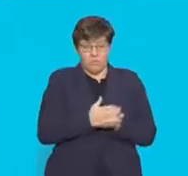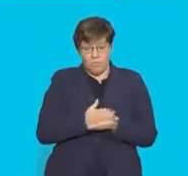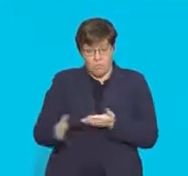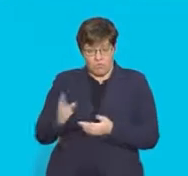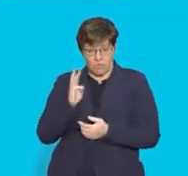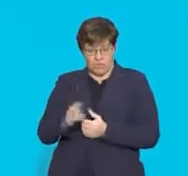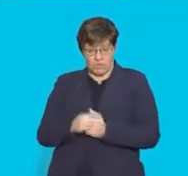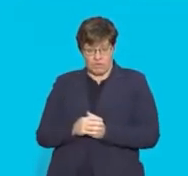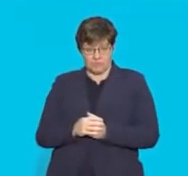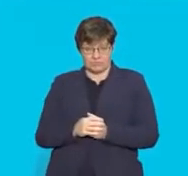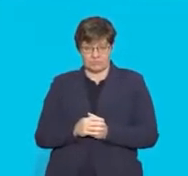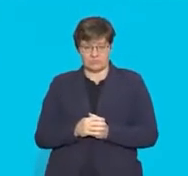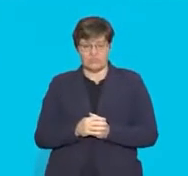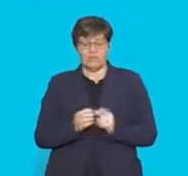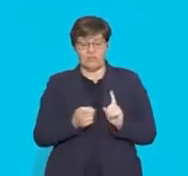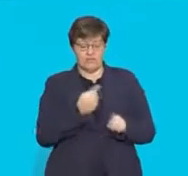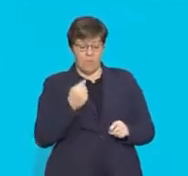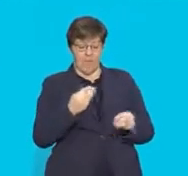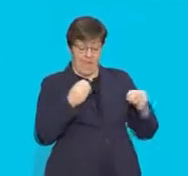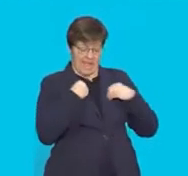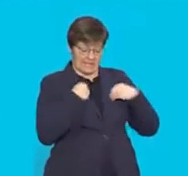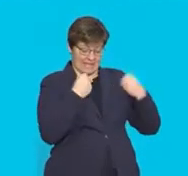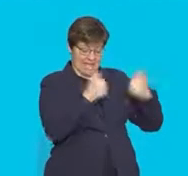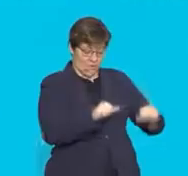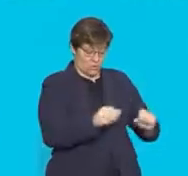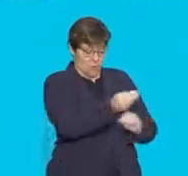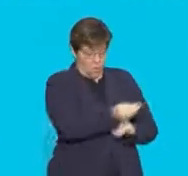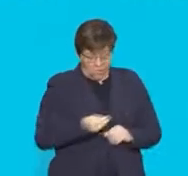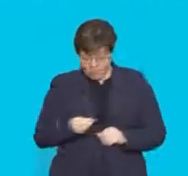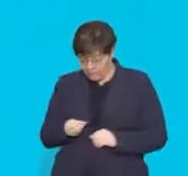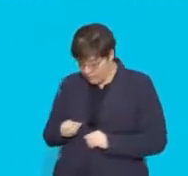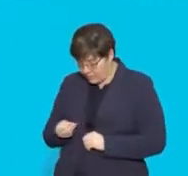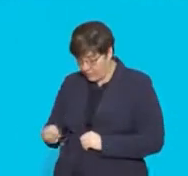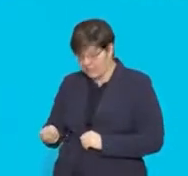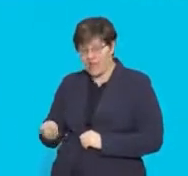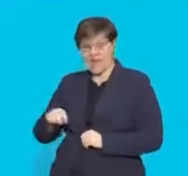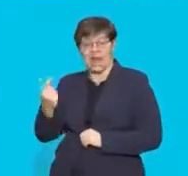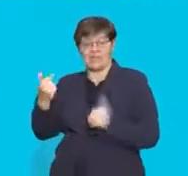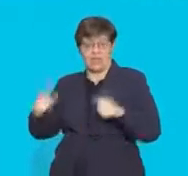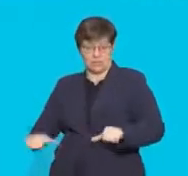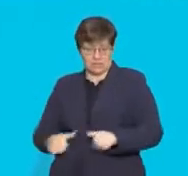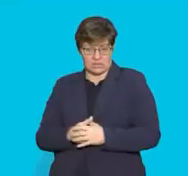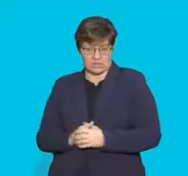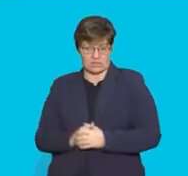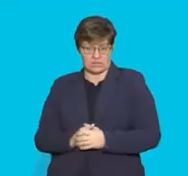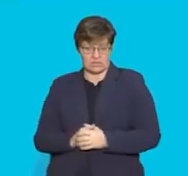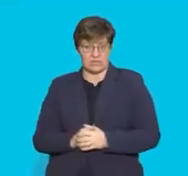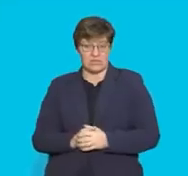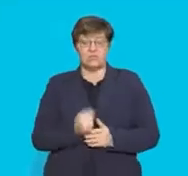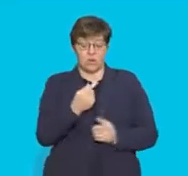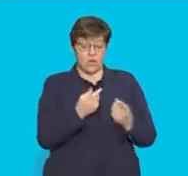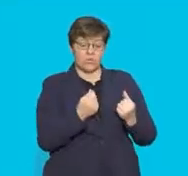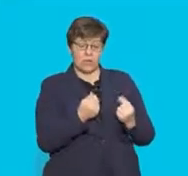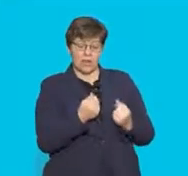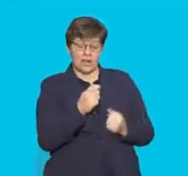price from the asset account into another account. Here we go. Transfer the